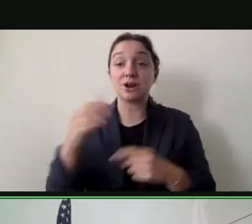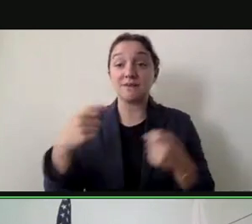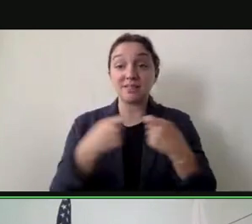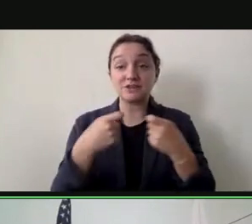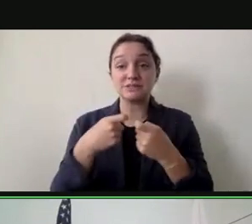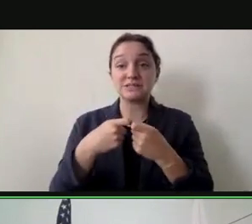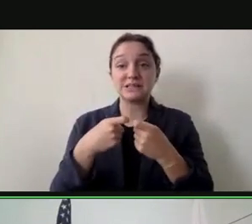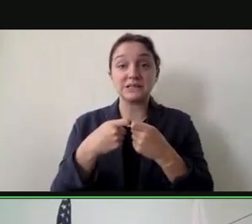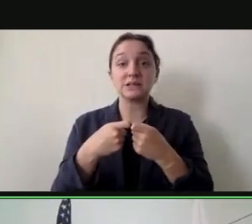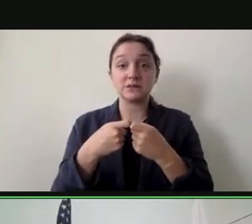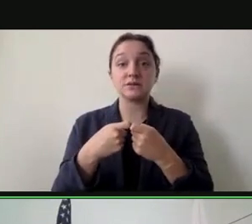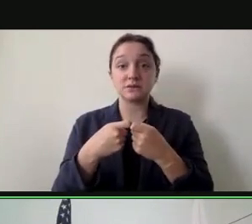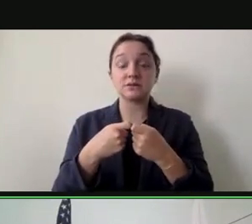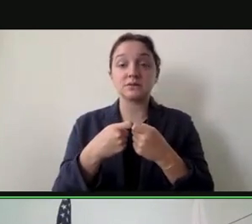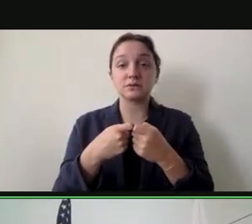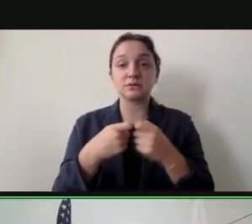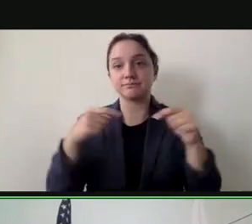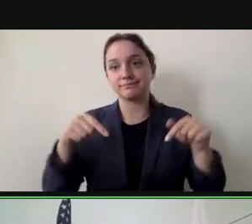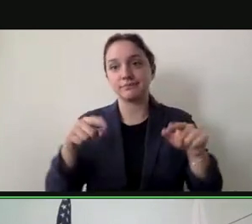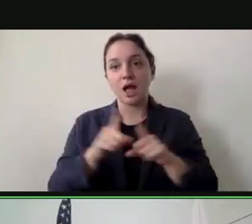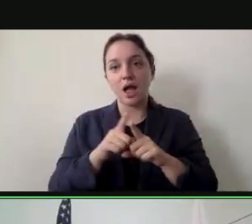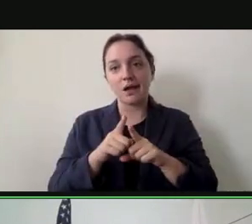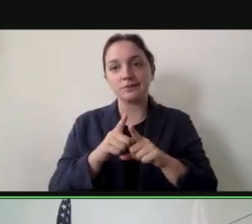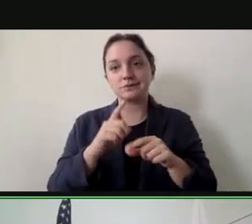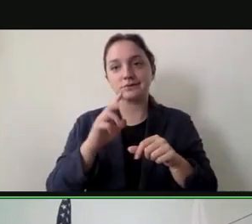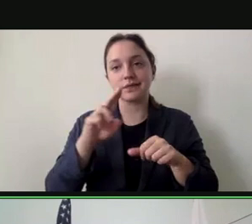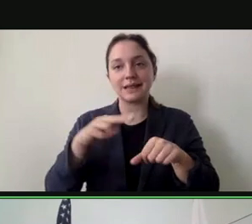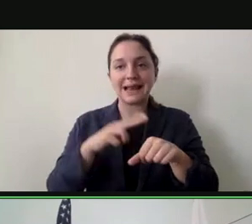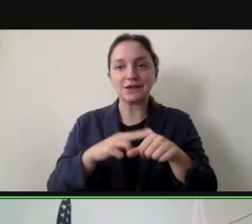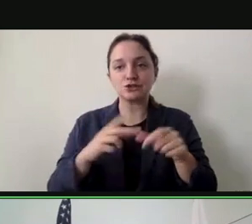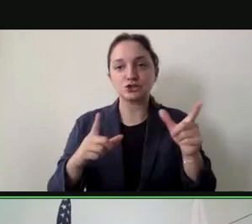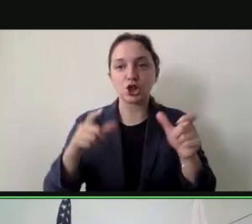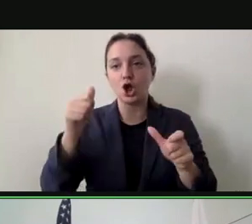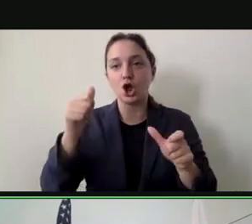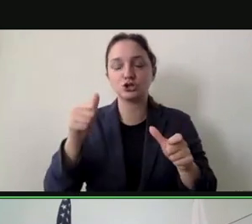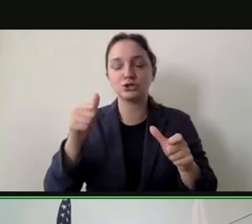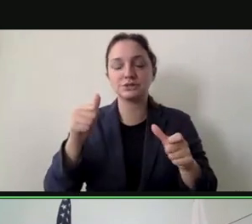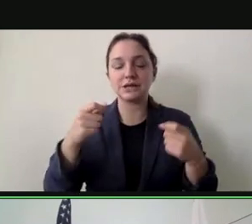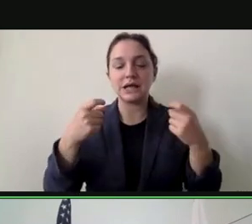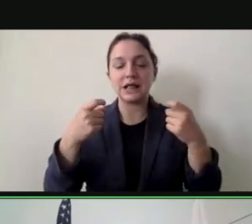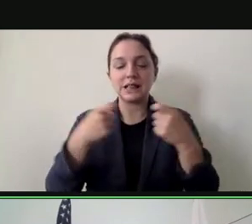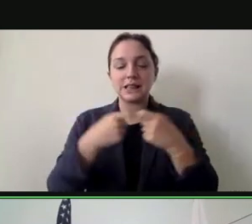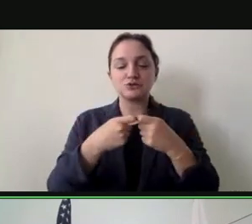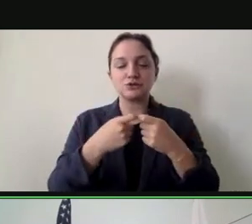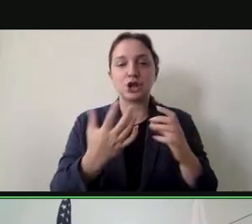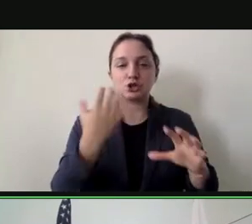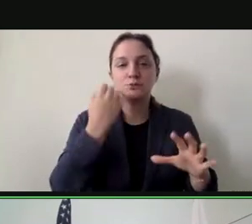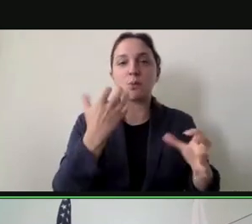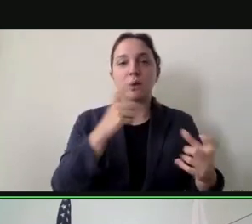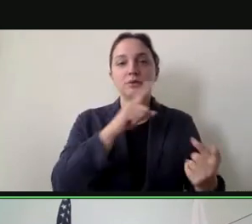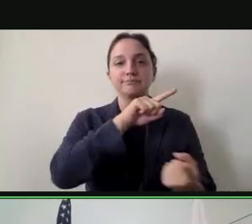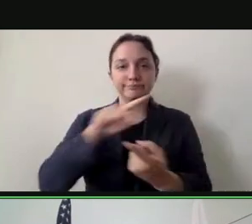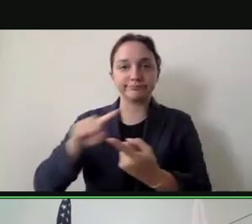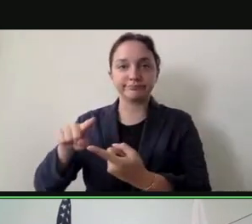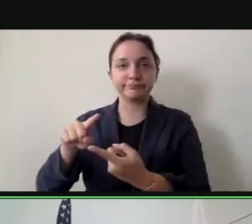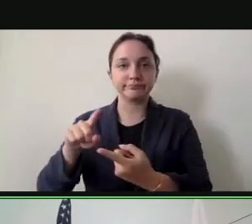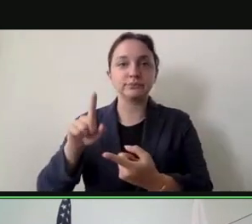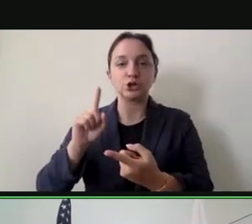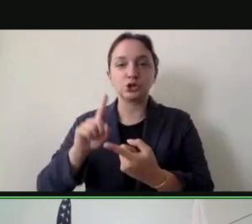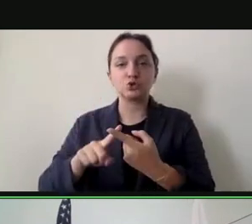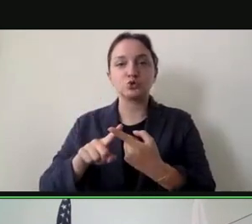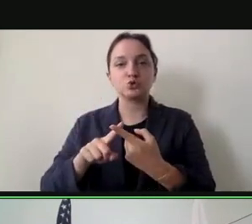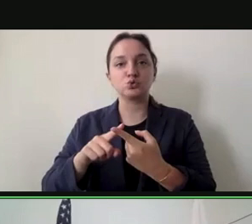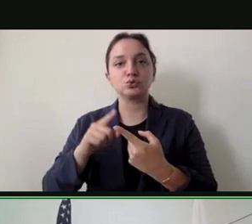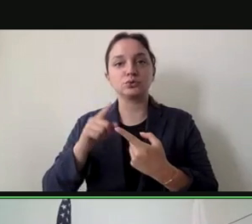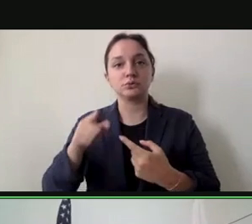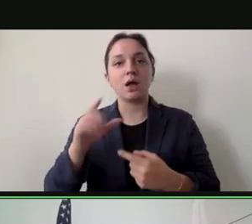the nation's largest electricity consumer to 100% carbon-free electricity no later than 2030, to electrify